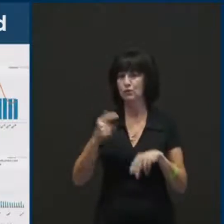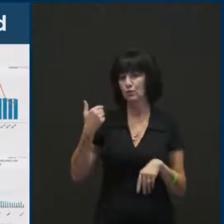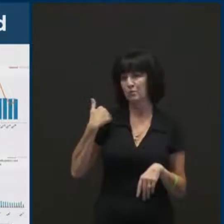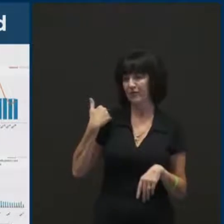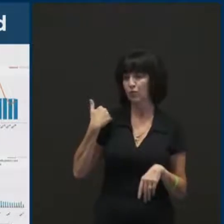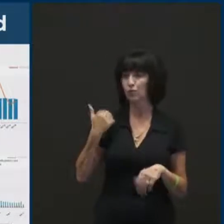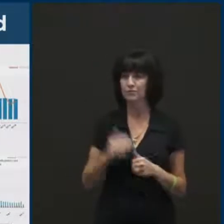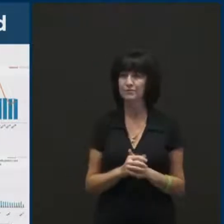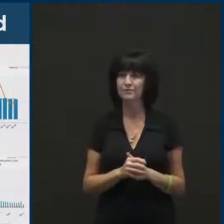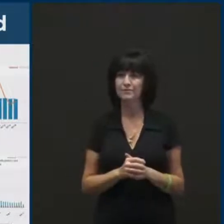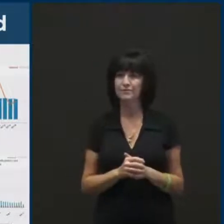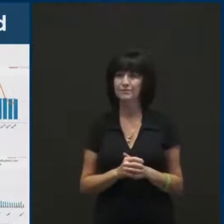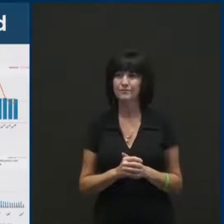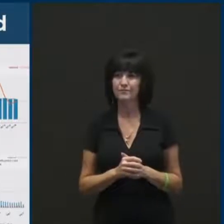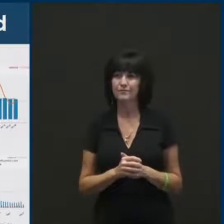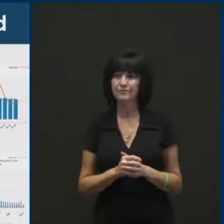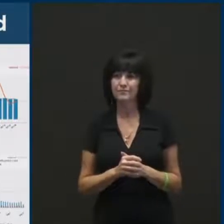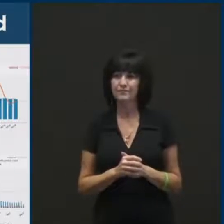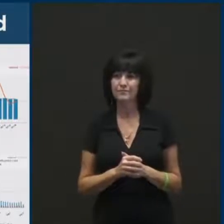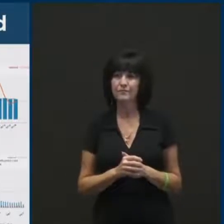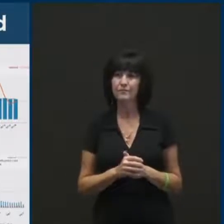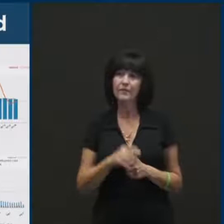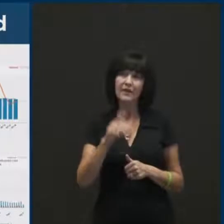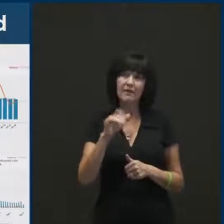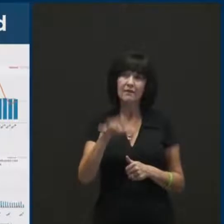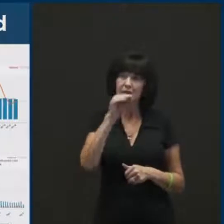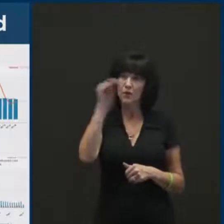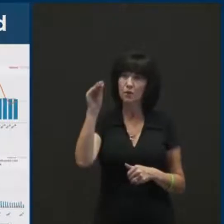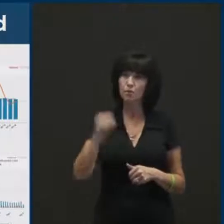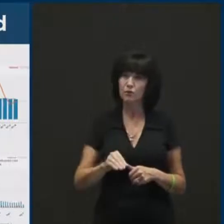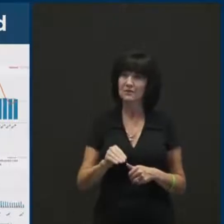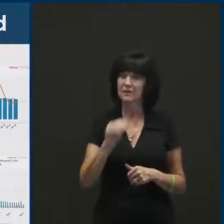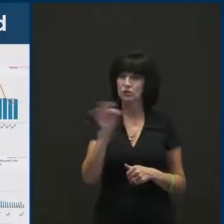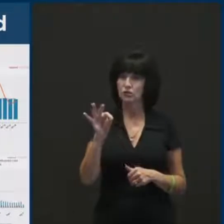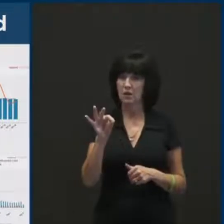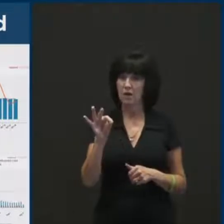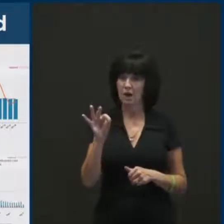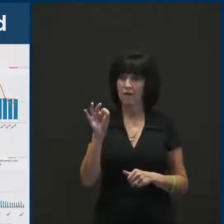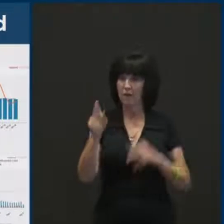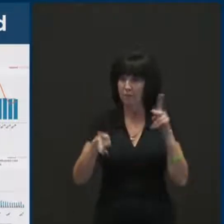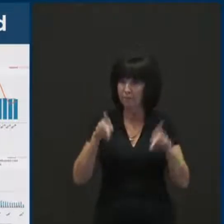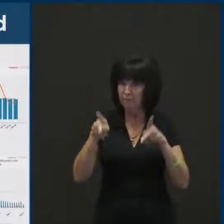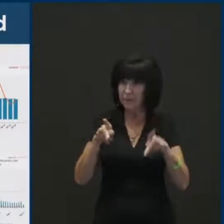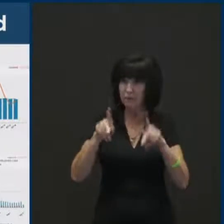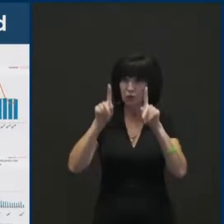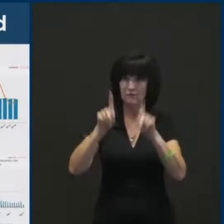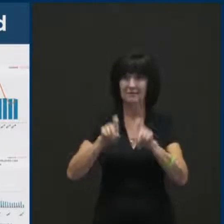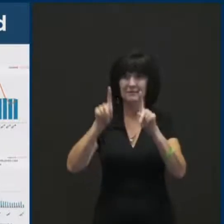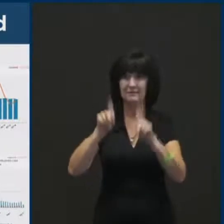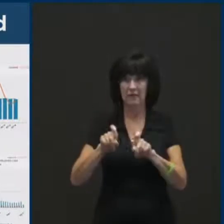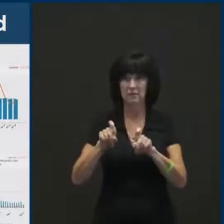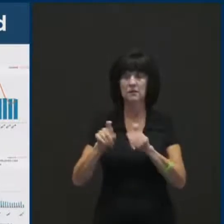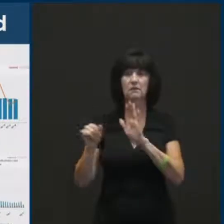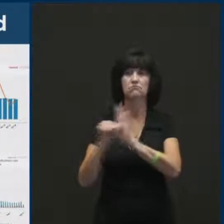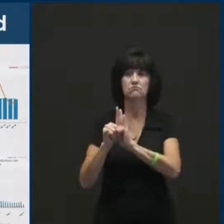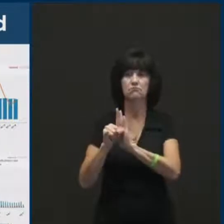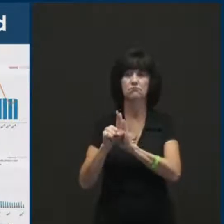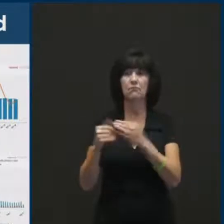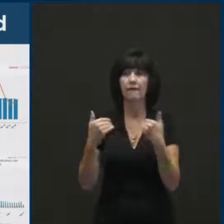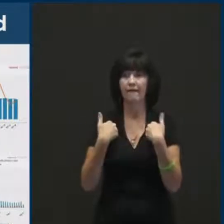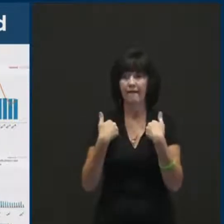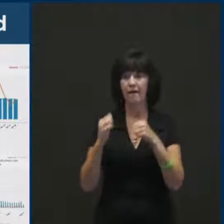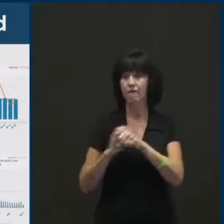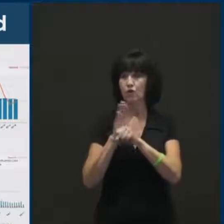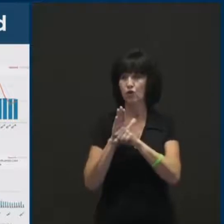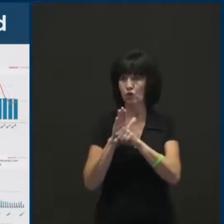see the difference between the calculation of percentage of persons testing positive, so that denominator is smaller,